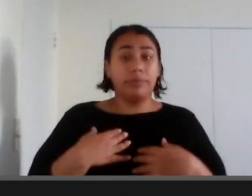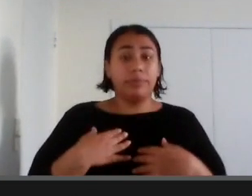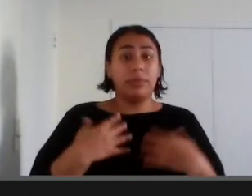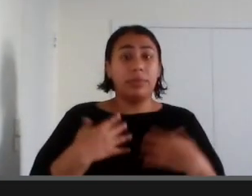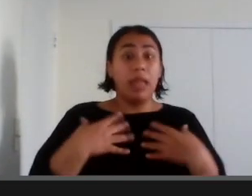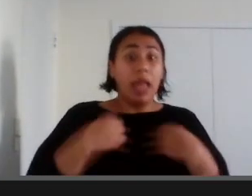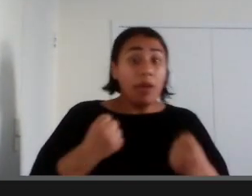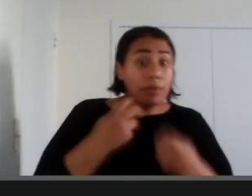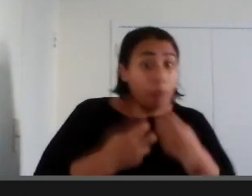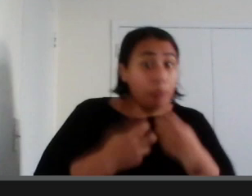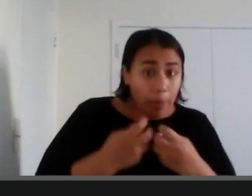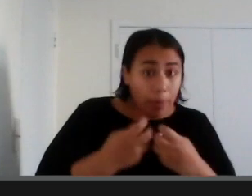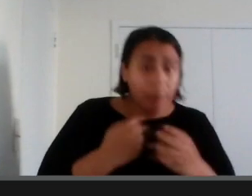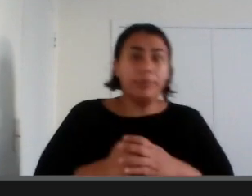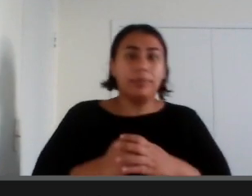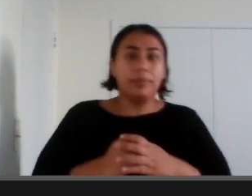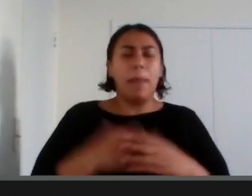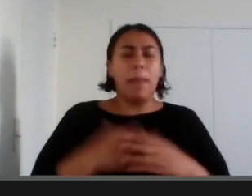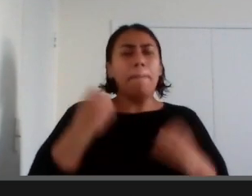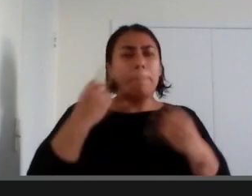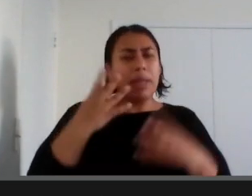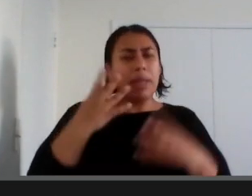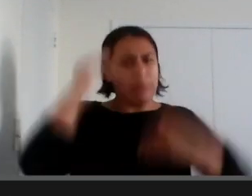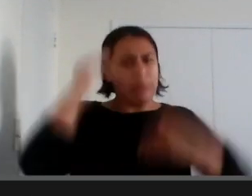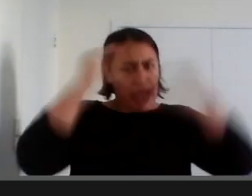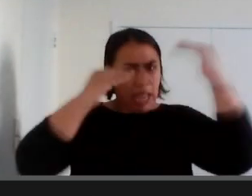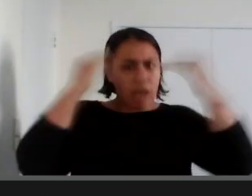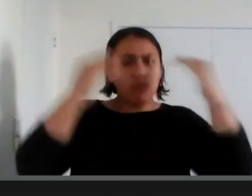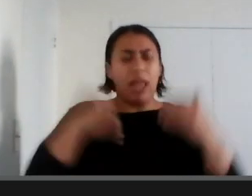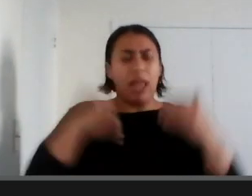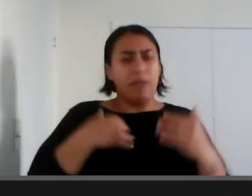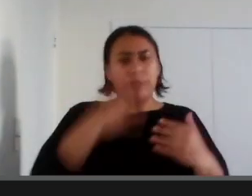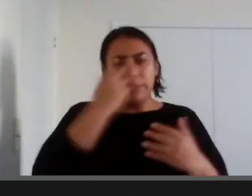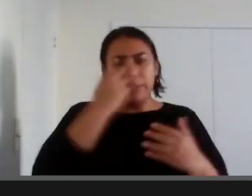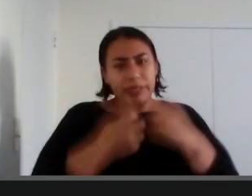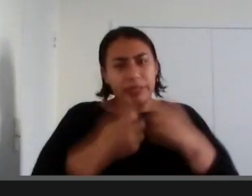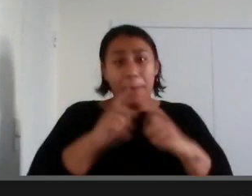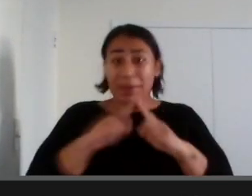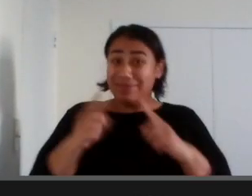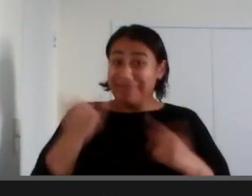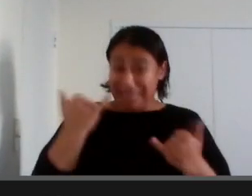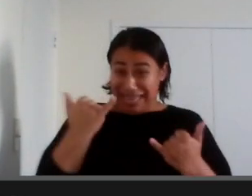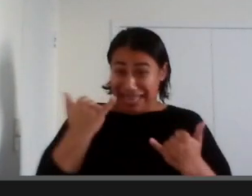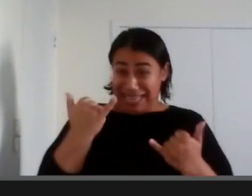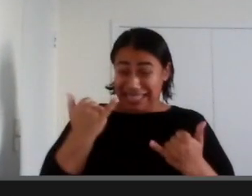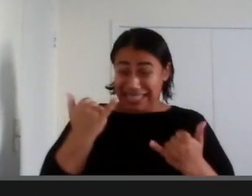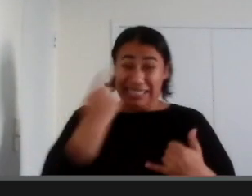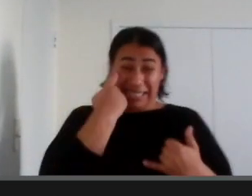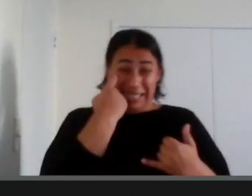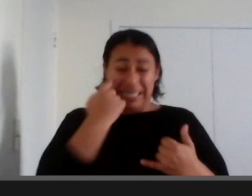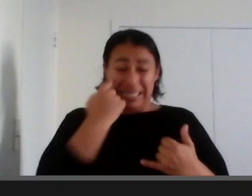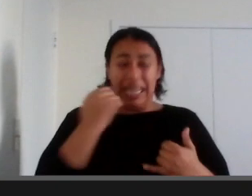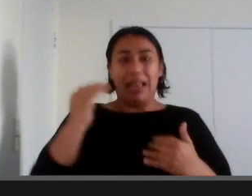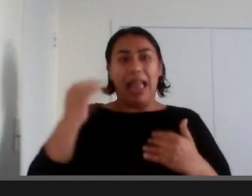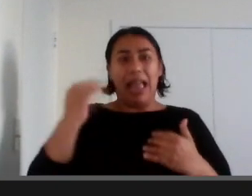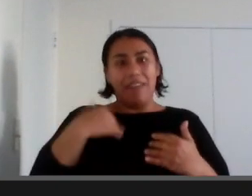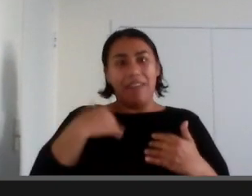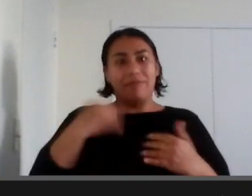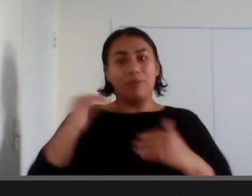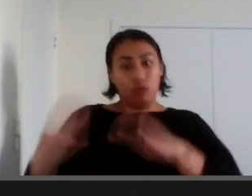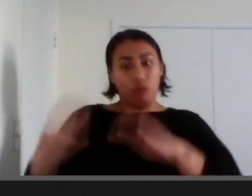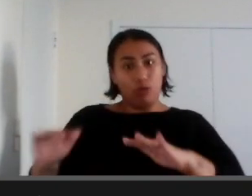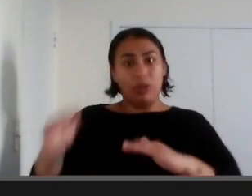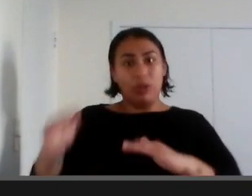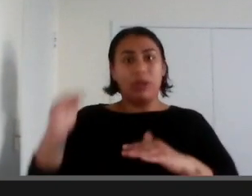It mostly affects adults, but many high school students also report some form of a sleep problem. The most common sleep